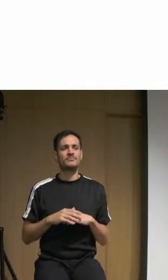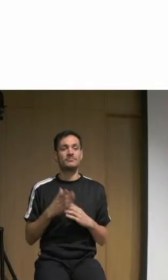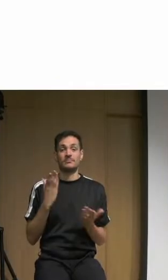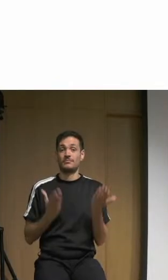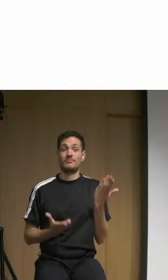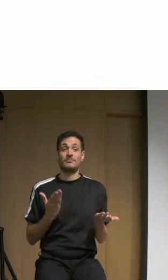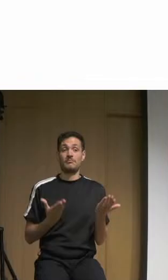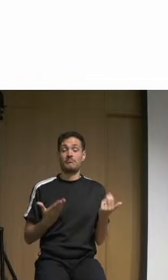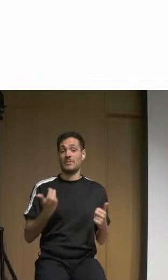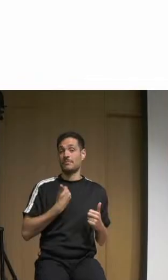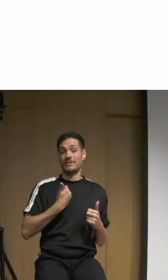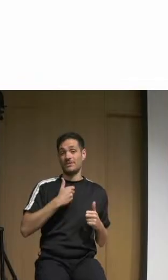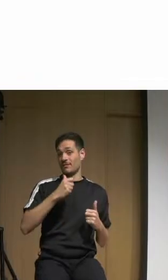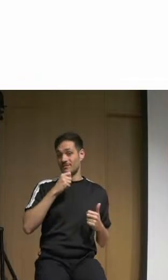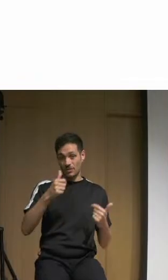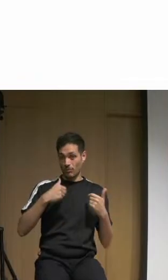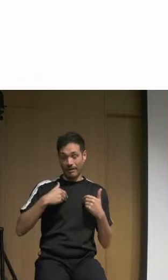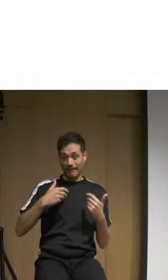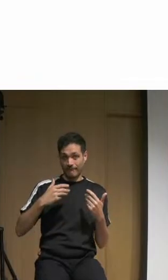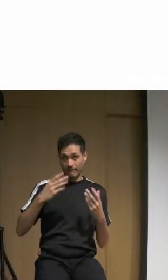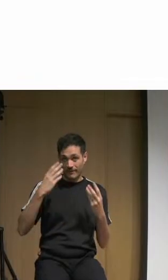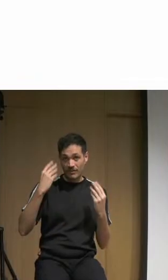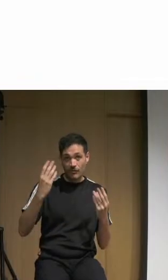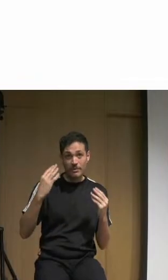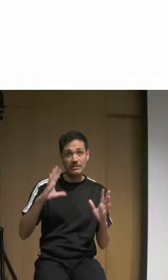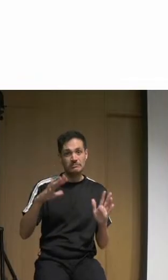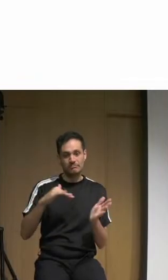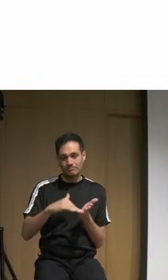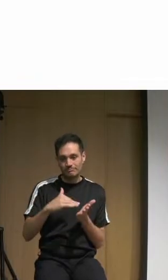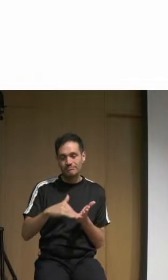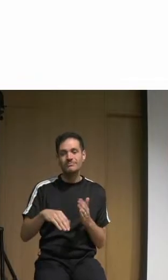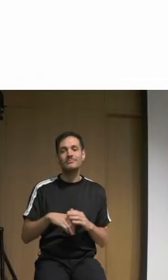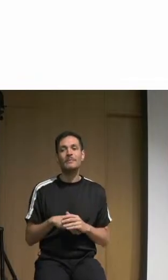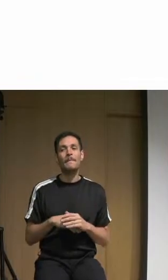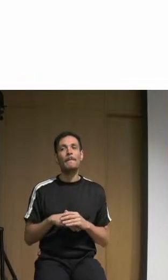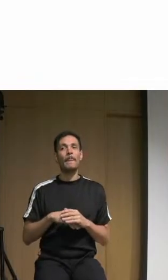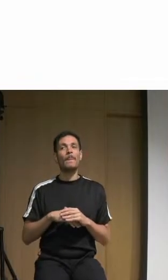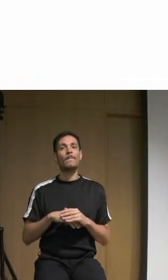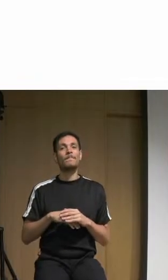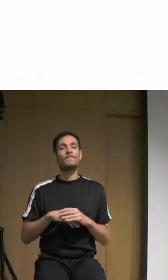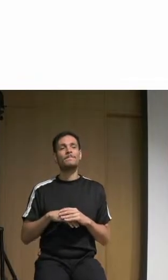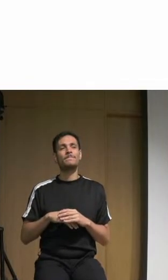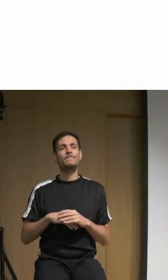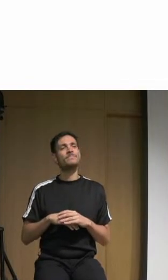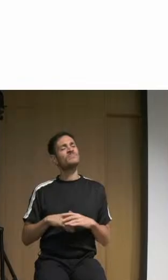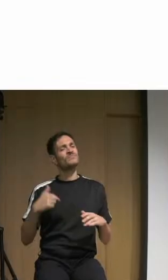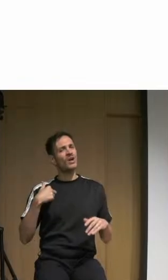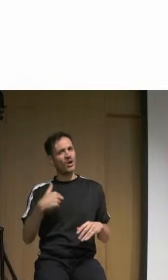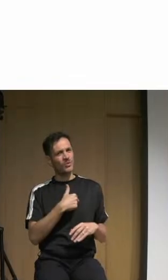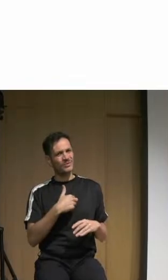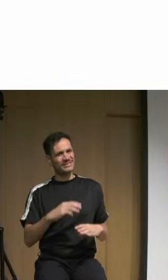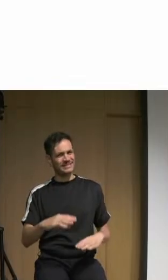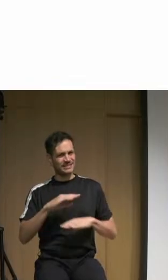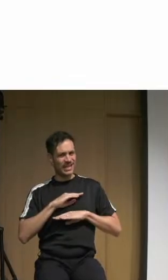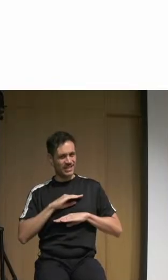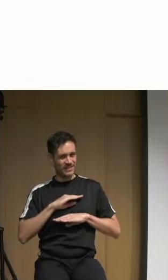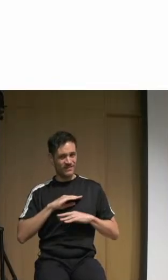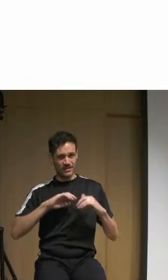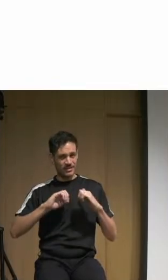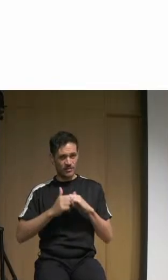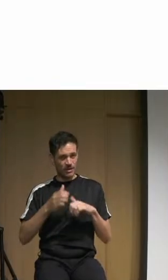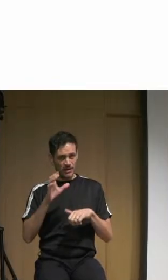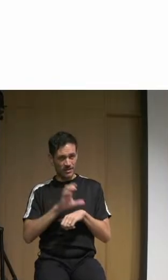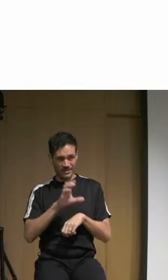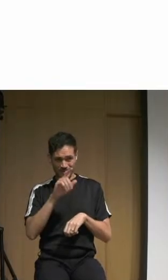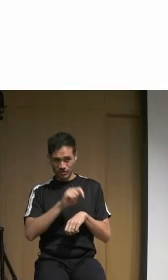not have this information, and if so, I beg your grace. But are we satisfied with the way the consultant was